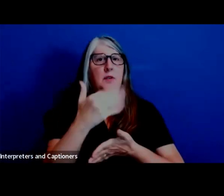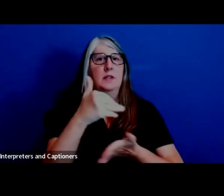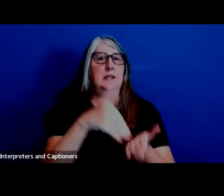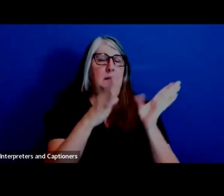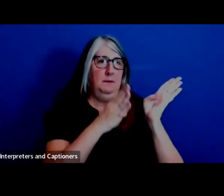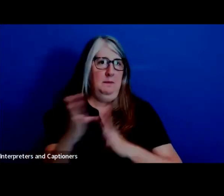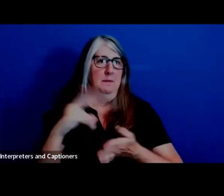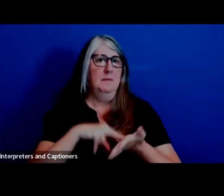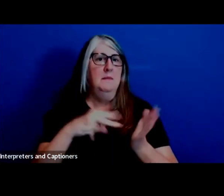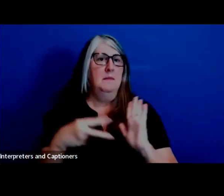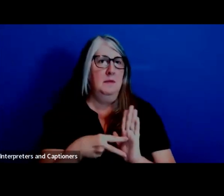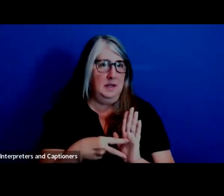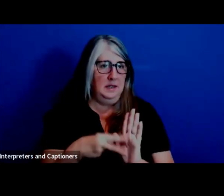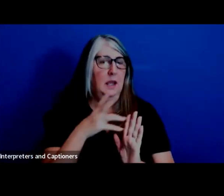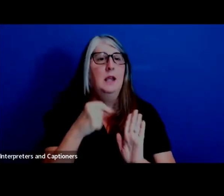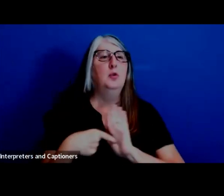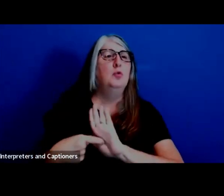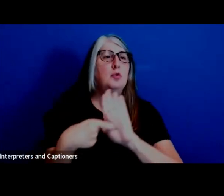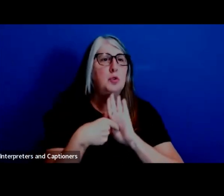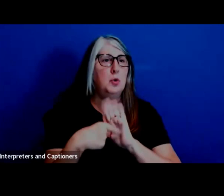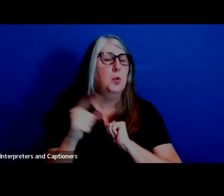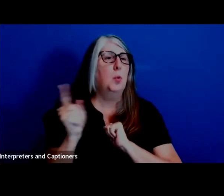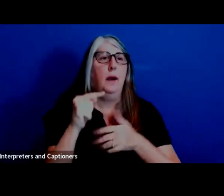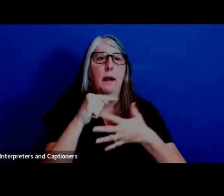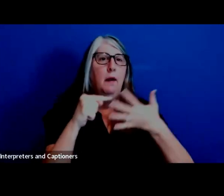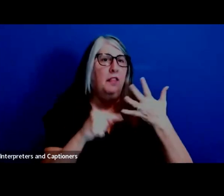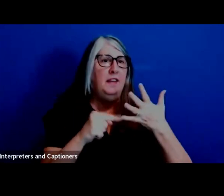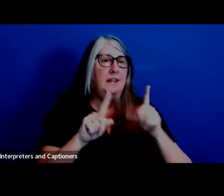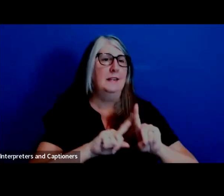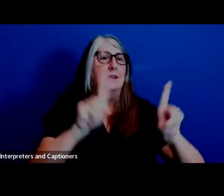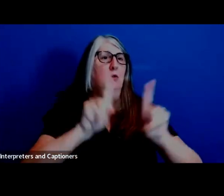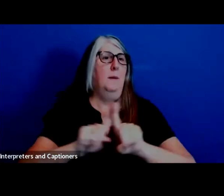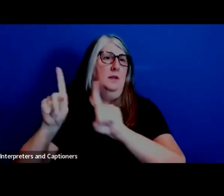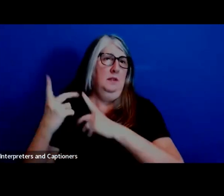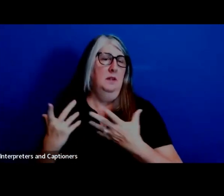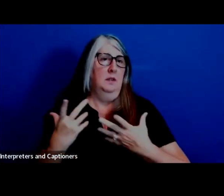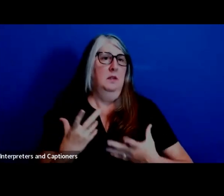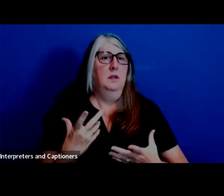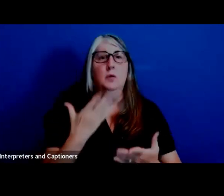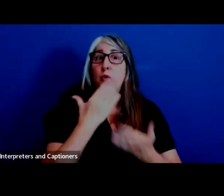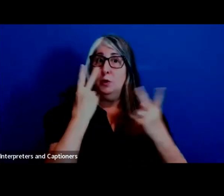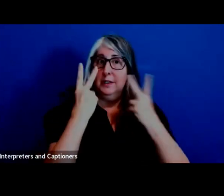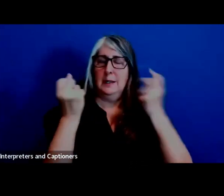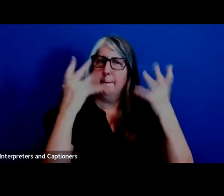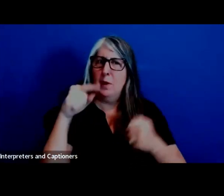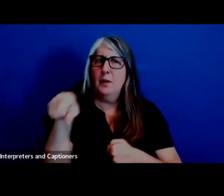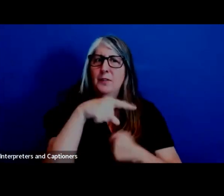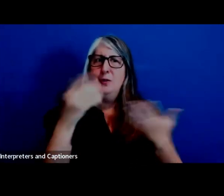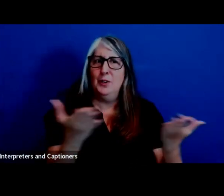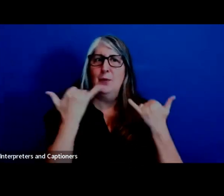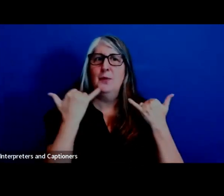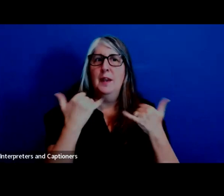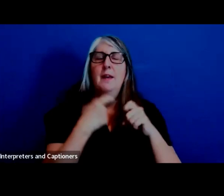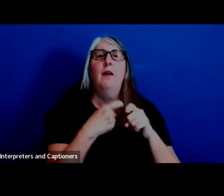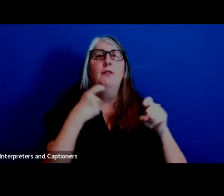and kind of show where these discrepancies might come from. It's good to see that a lot of you here today are